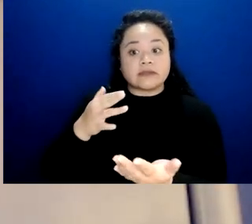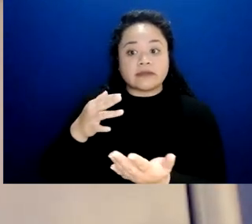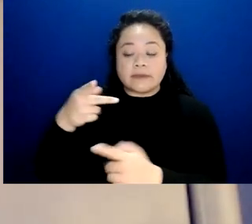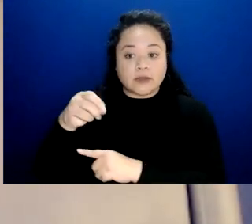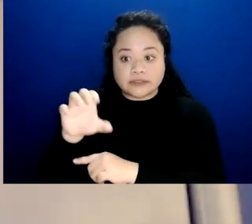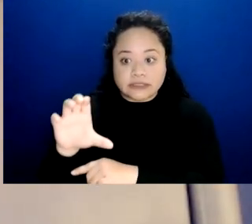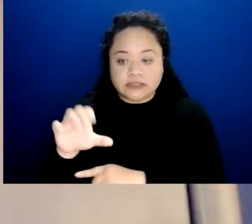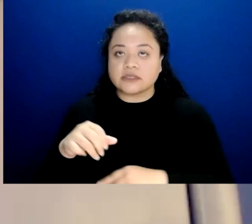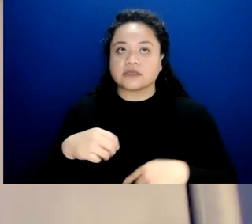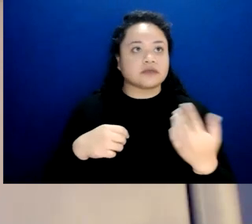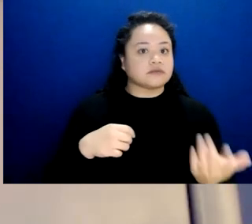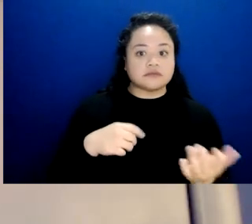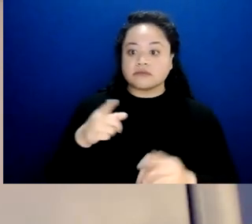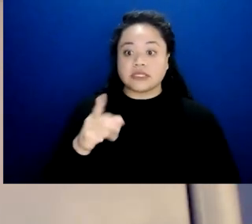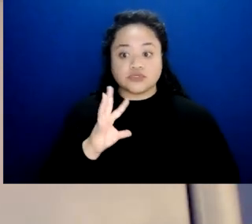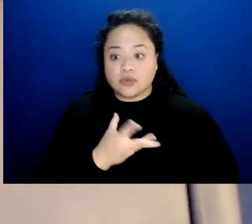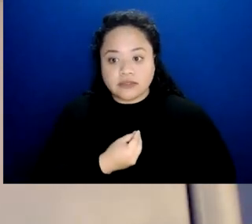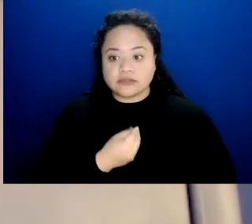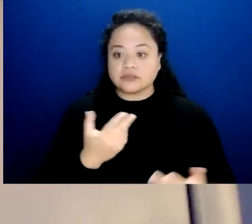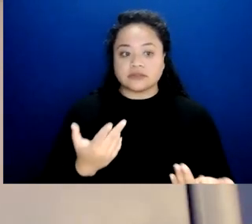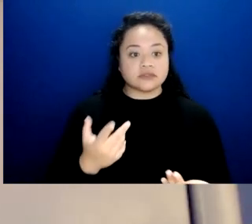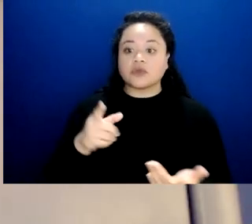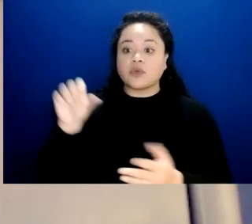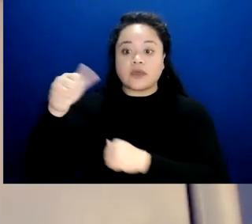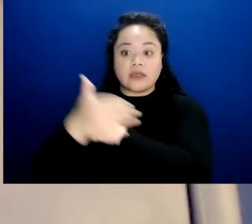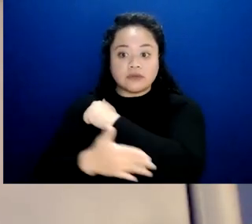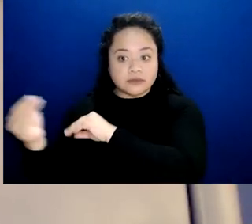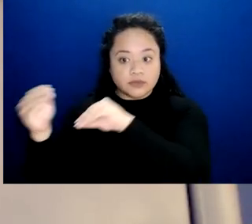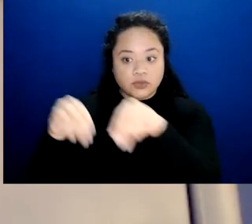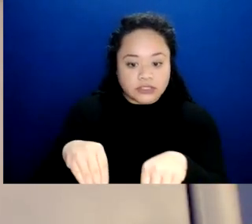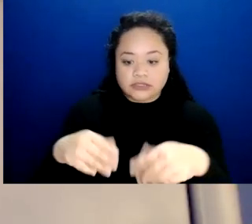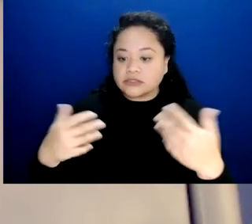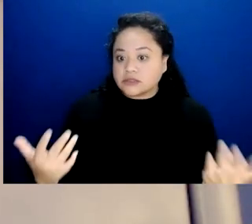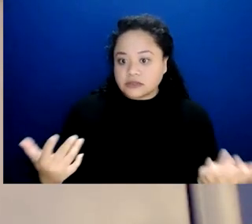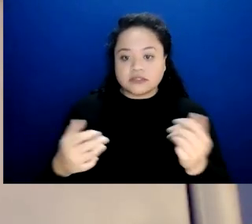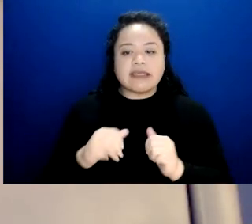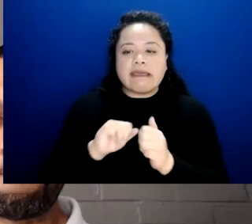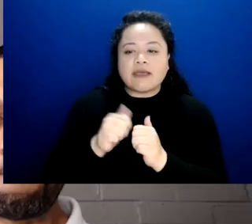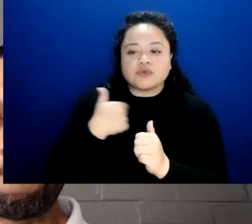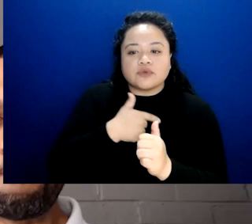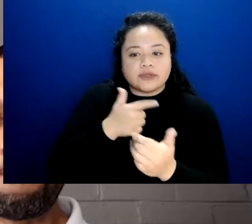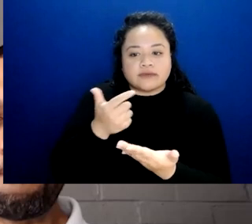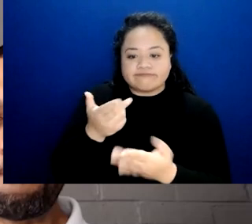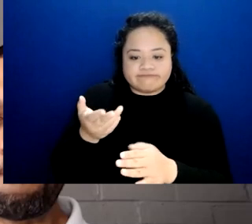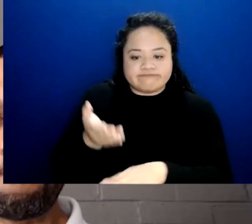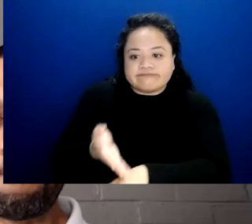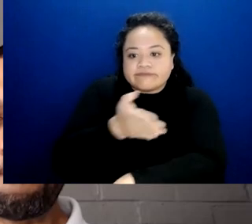men. How do we work as a movement to do better to meet the needs of these survivors?